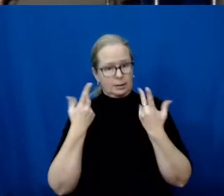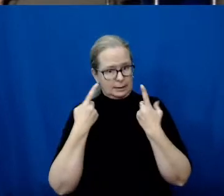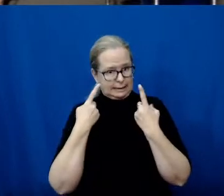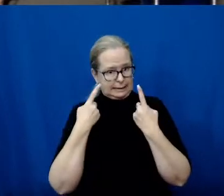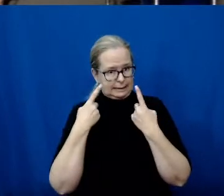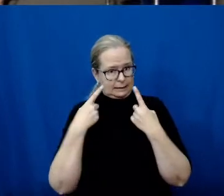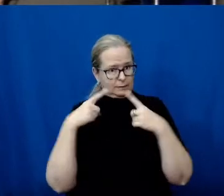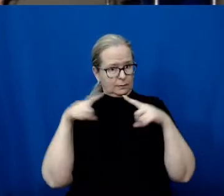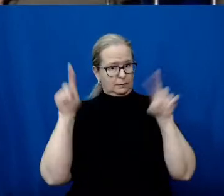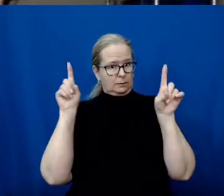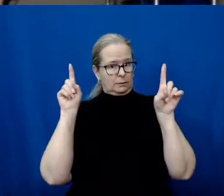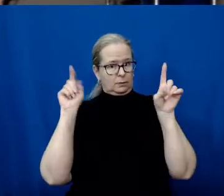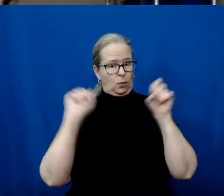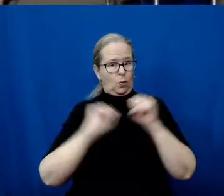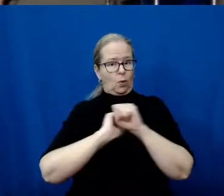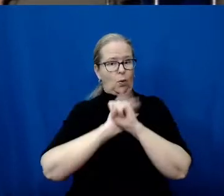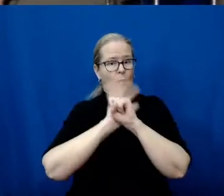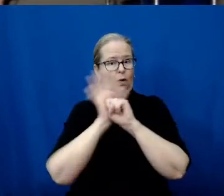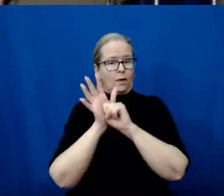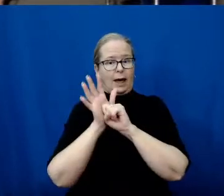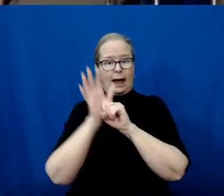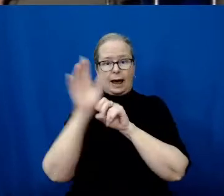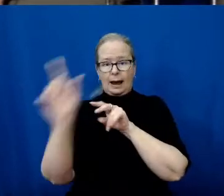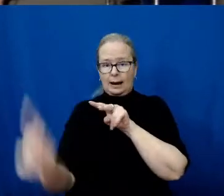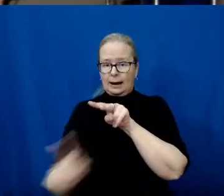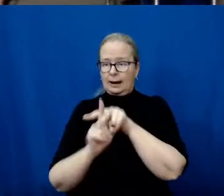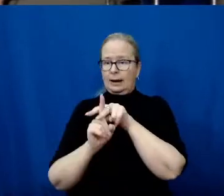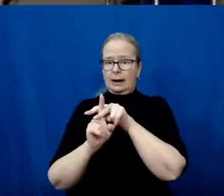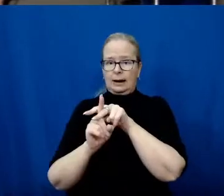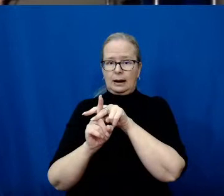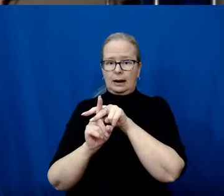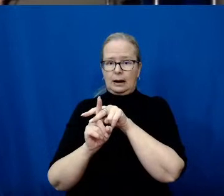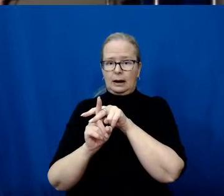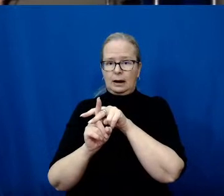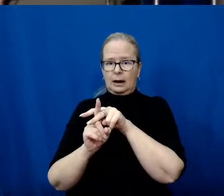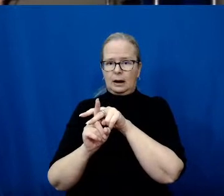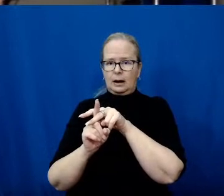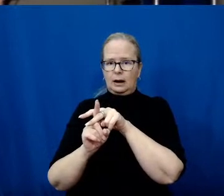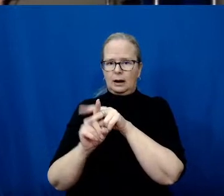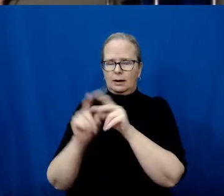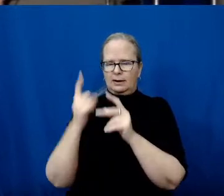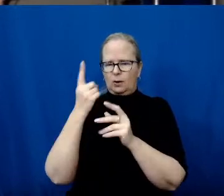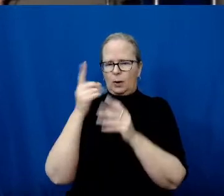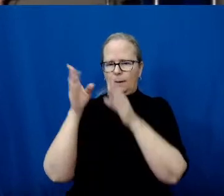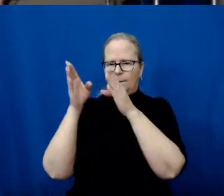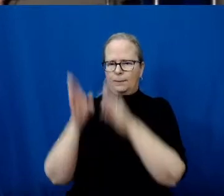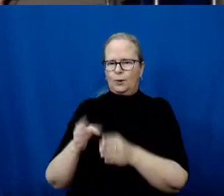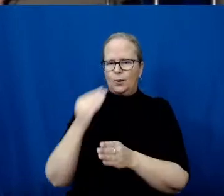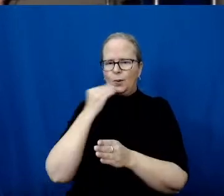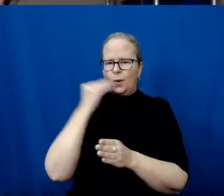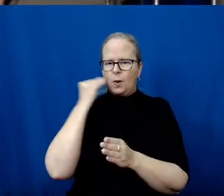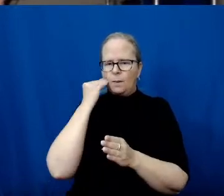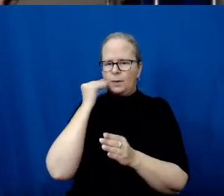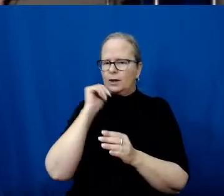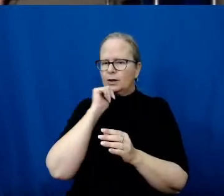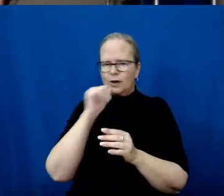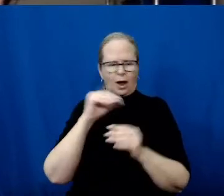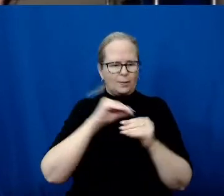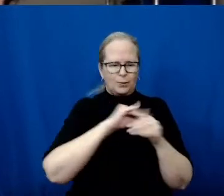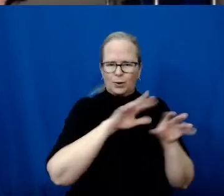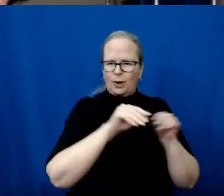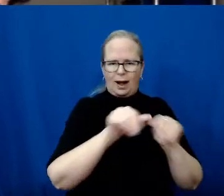a human as opposed to the rest of the humans that you lived with as well. Yes? Yes, we were.